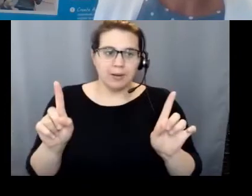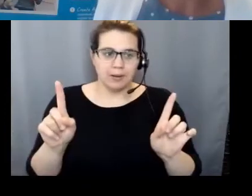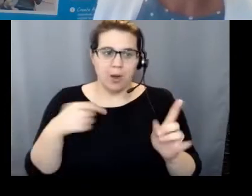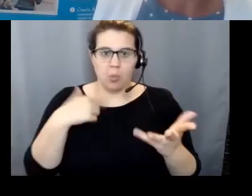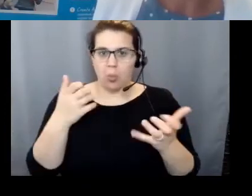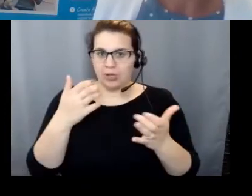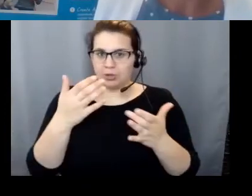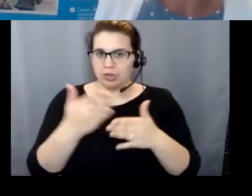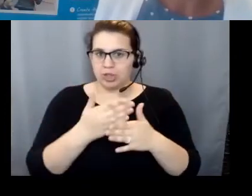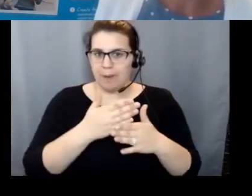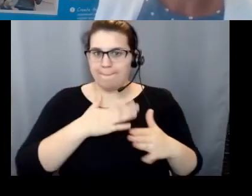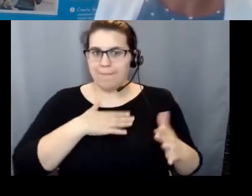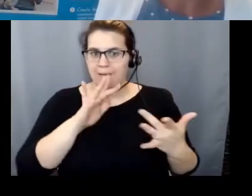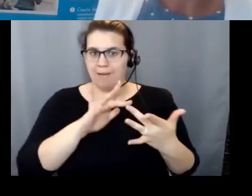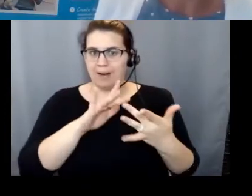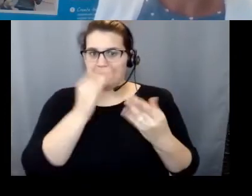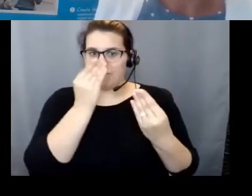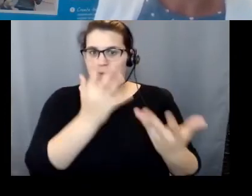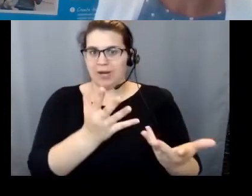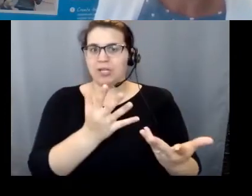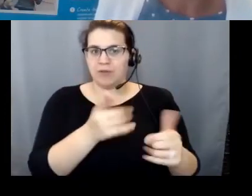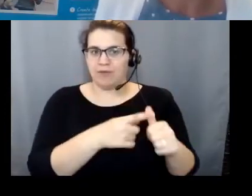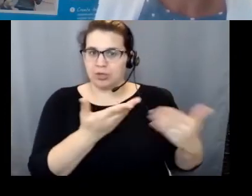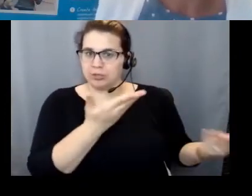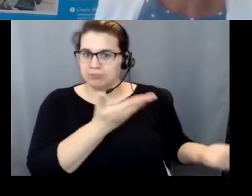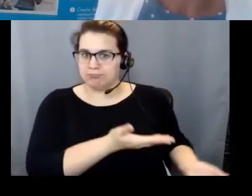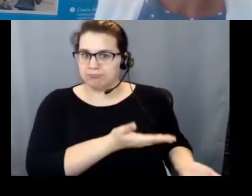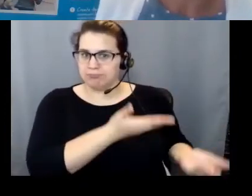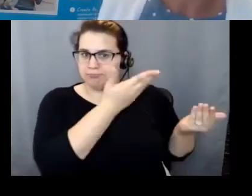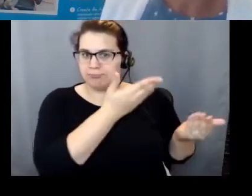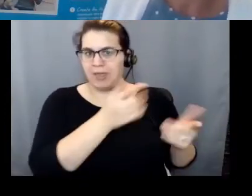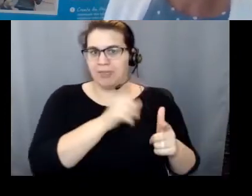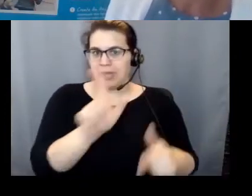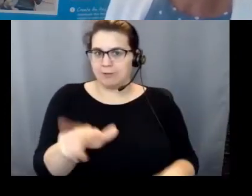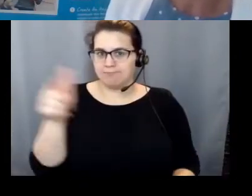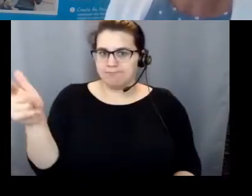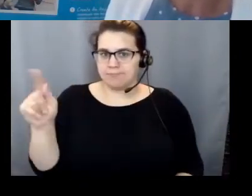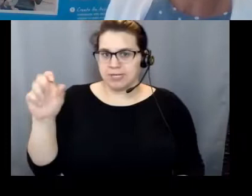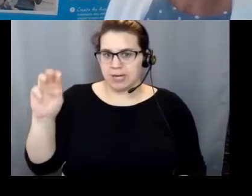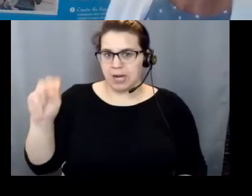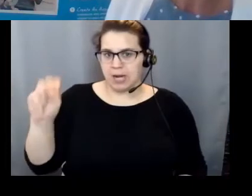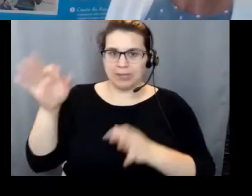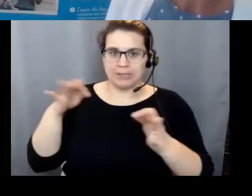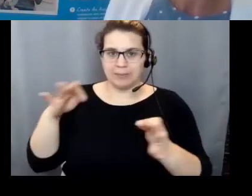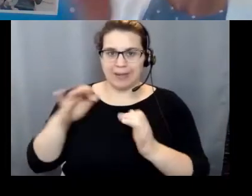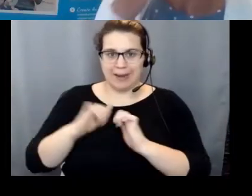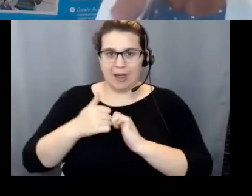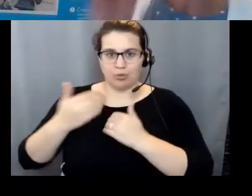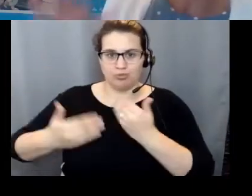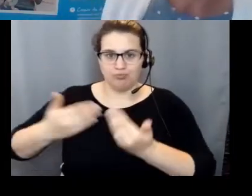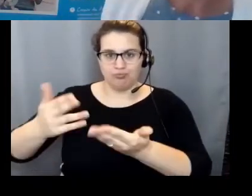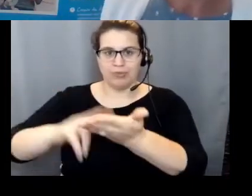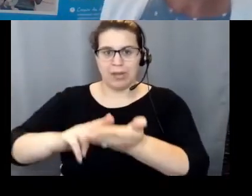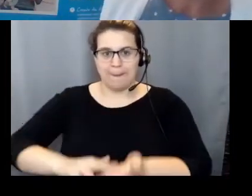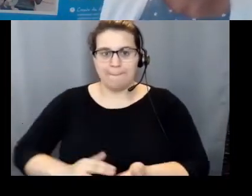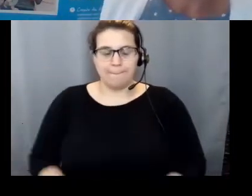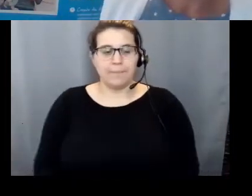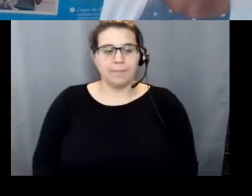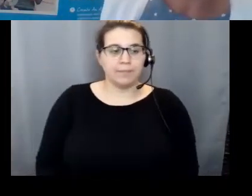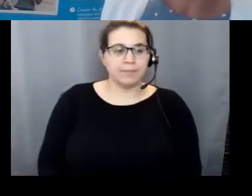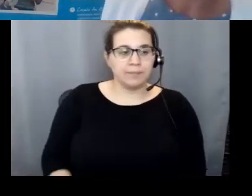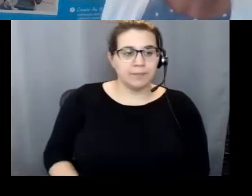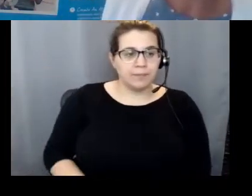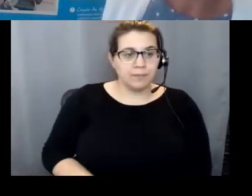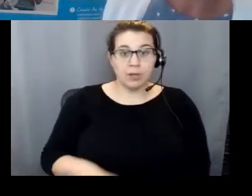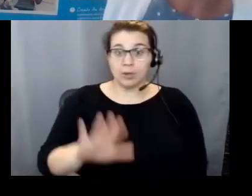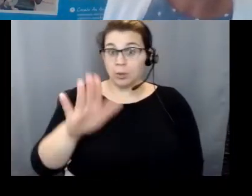information with you as well before handing this over to Tom, where he will take you through the walkthrough of the enrollment. Please note that a copy of